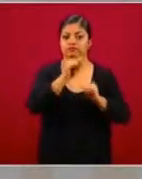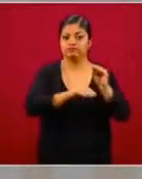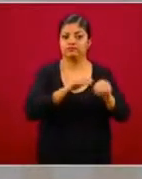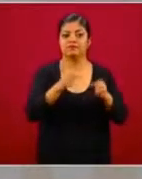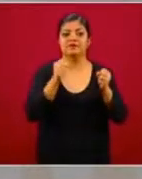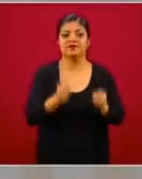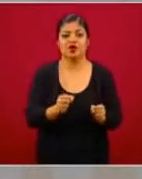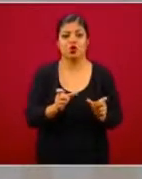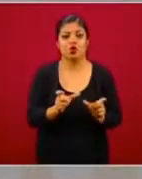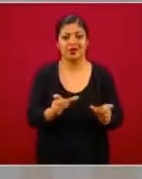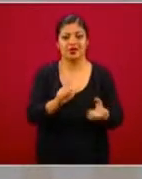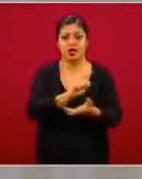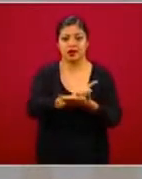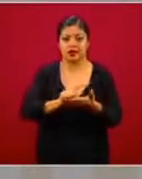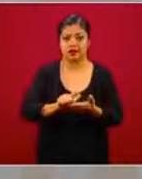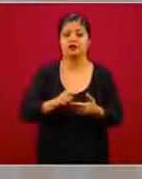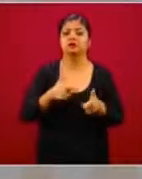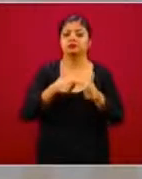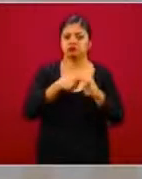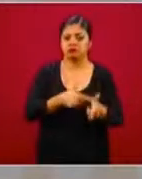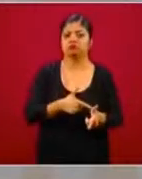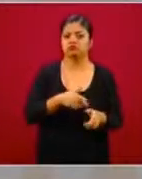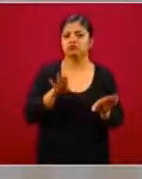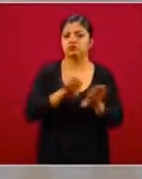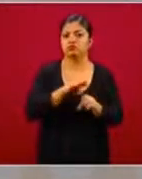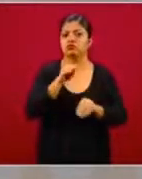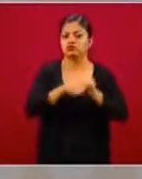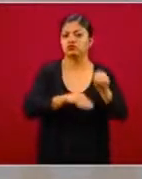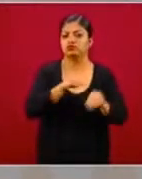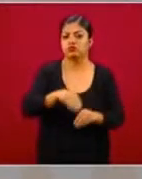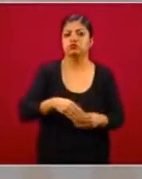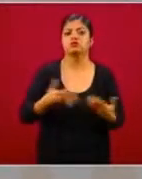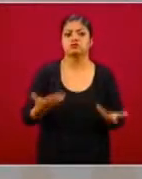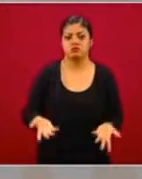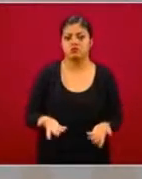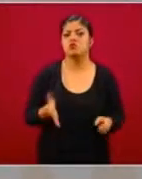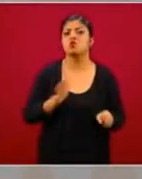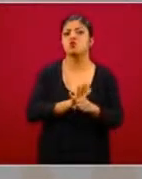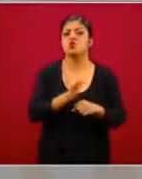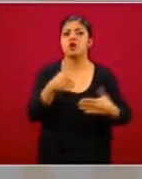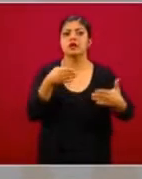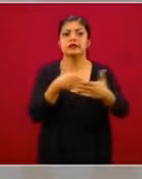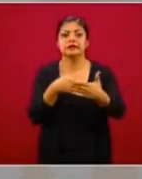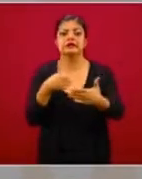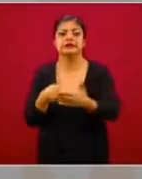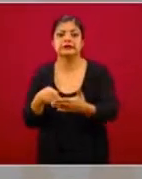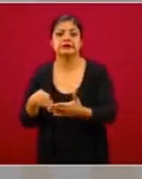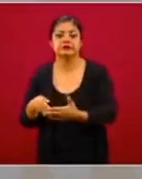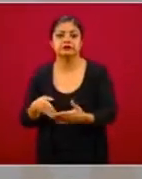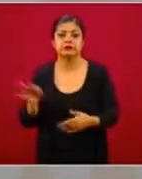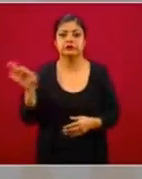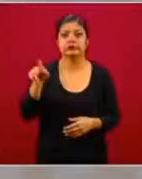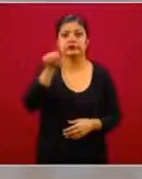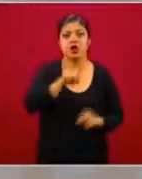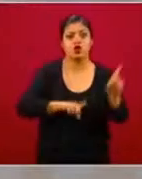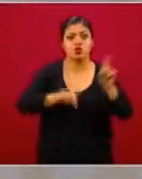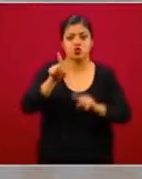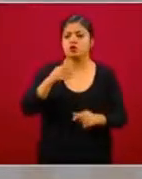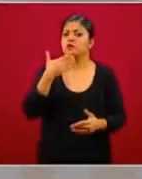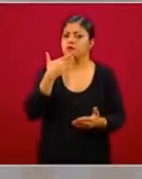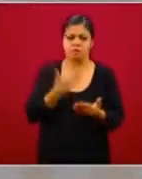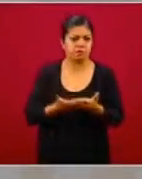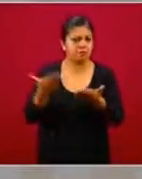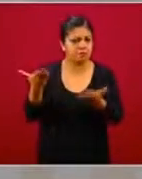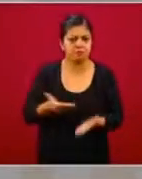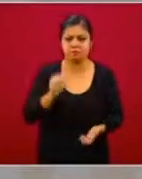new protocols for what we refer to as the new normal, that is health measures in work. And we'll continue to discuss how we're